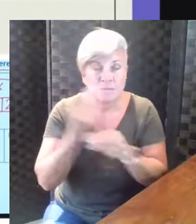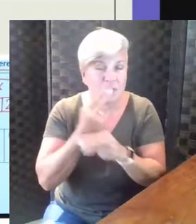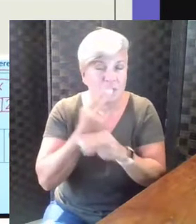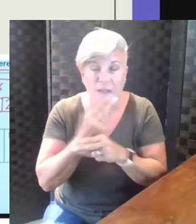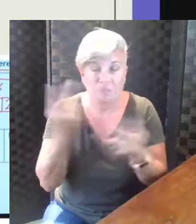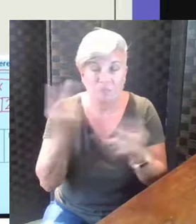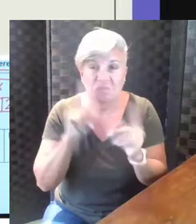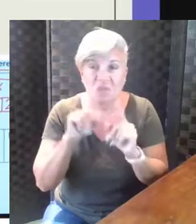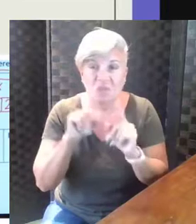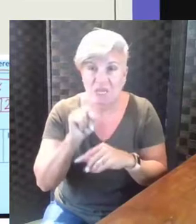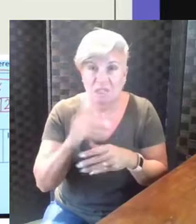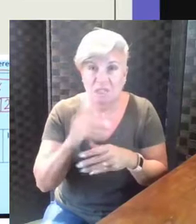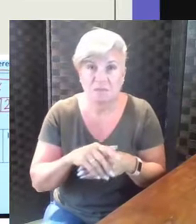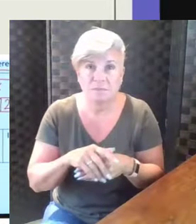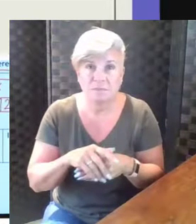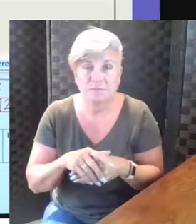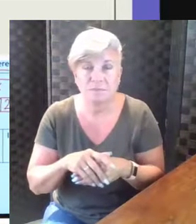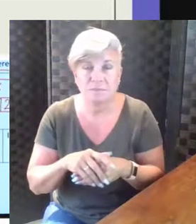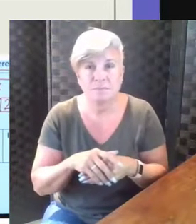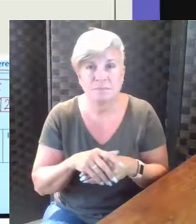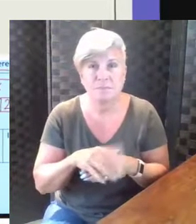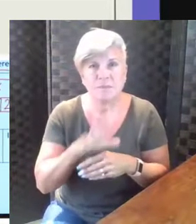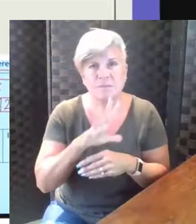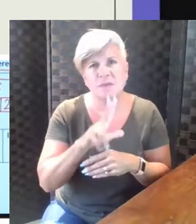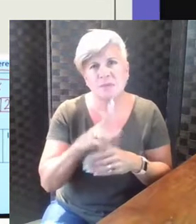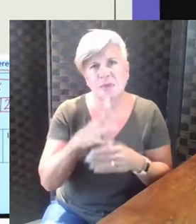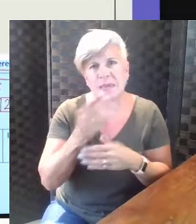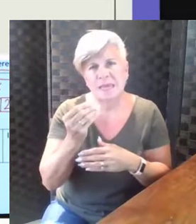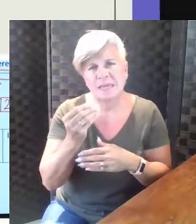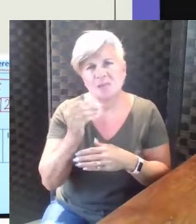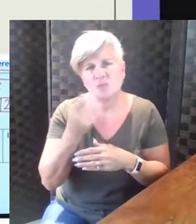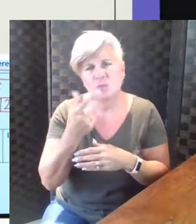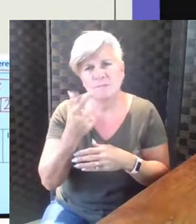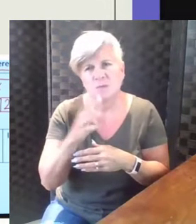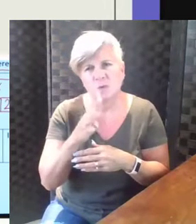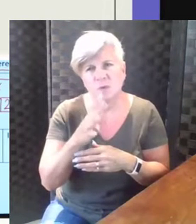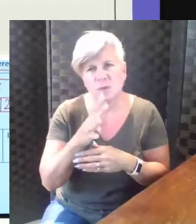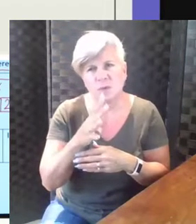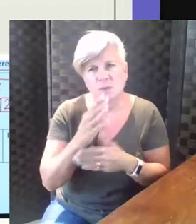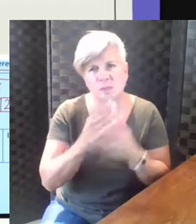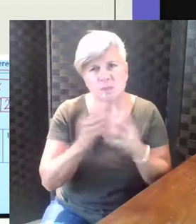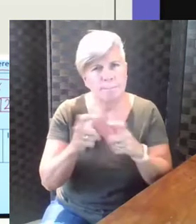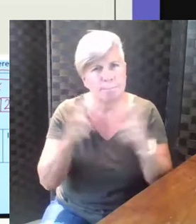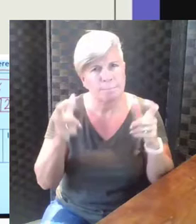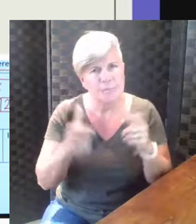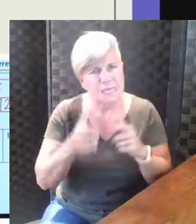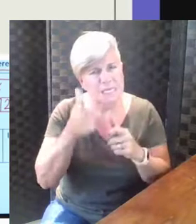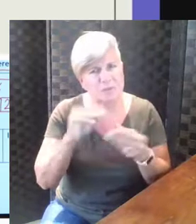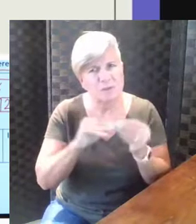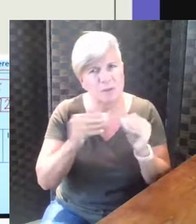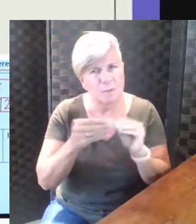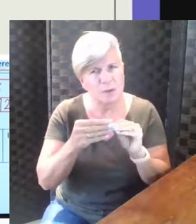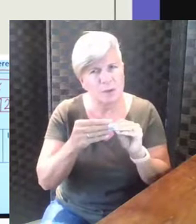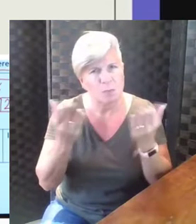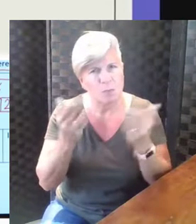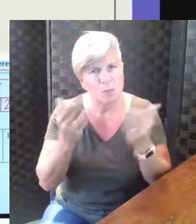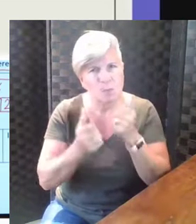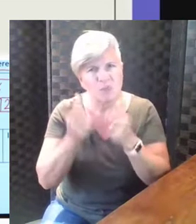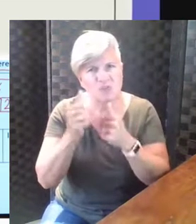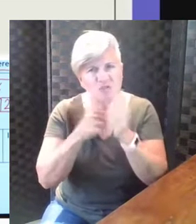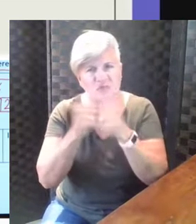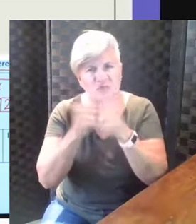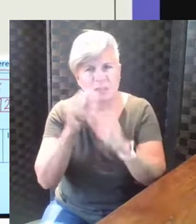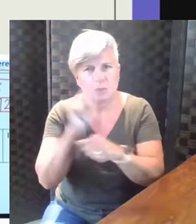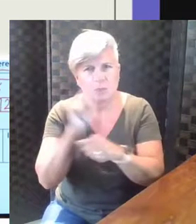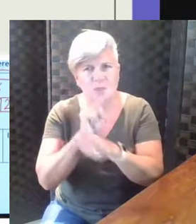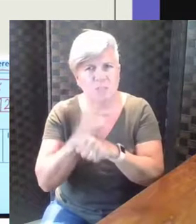X is. Okay? Now 53 and 24, those are some larger numbers. What strategy could we use